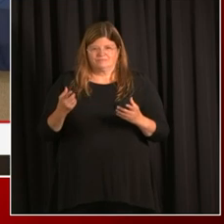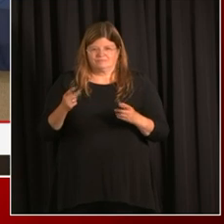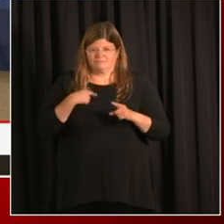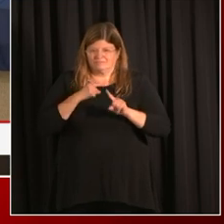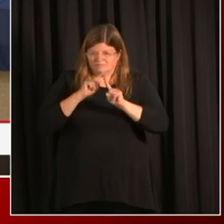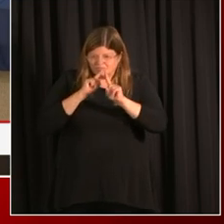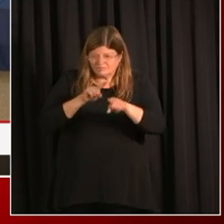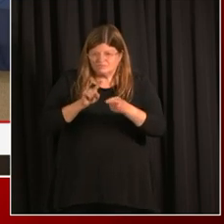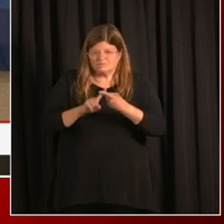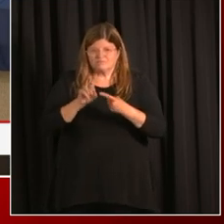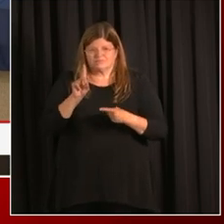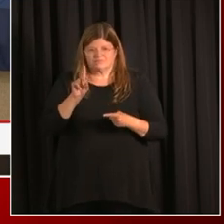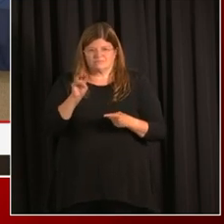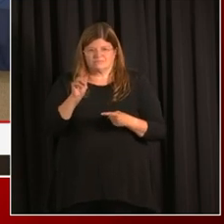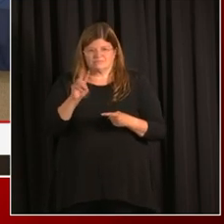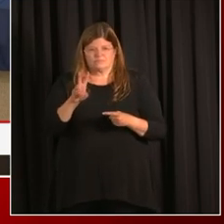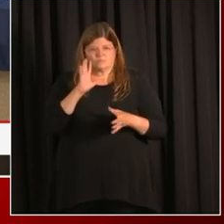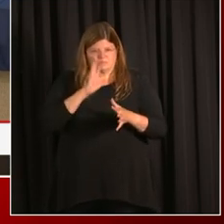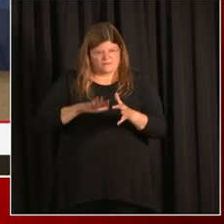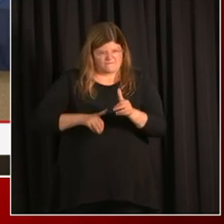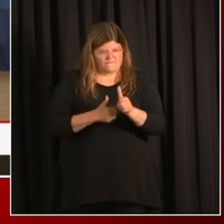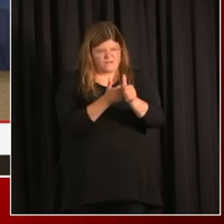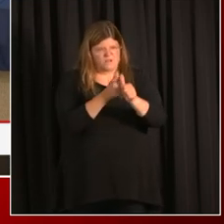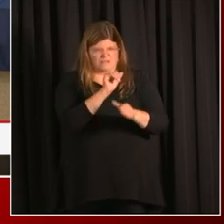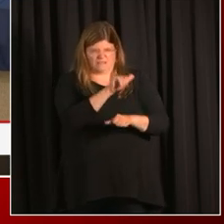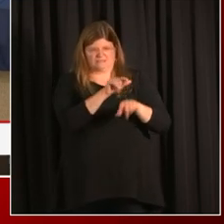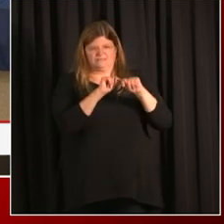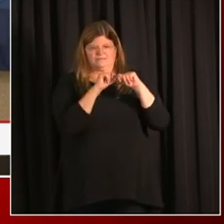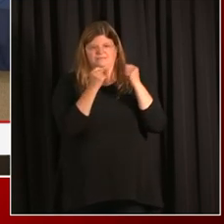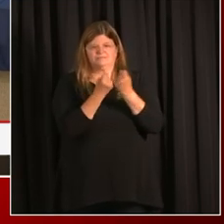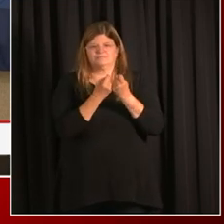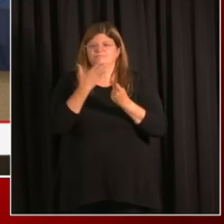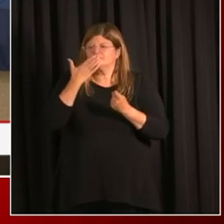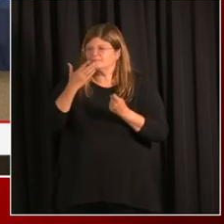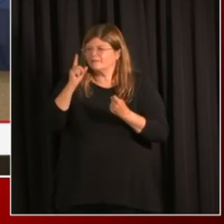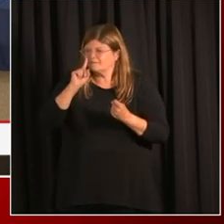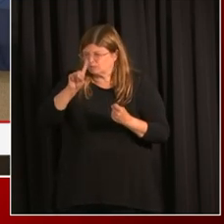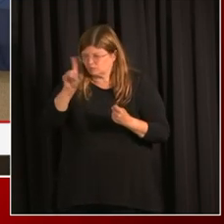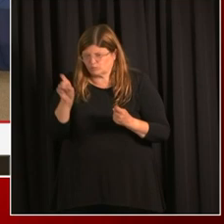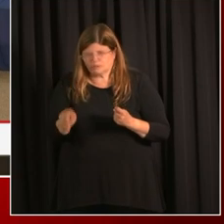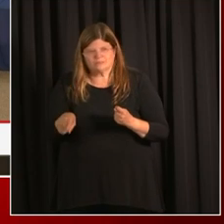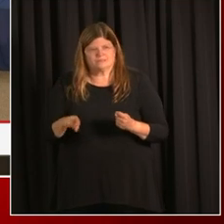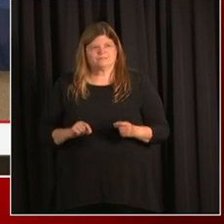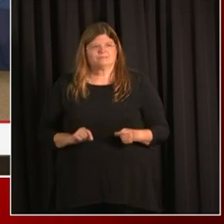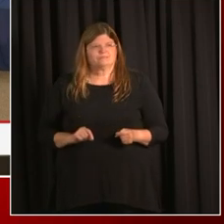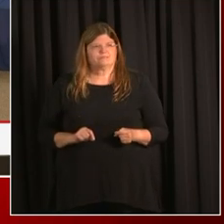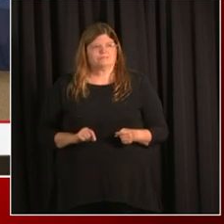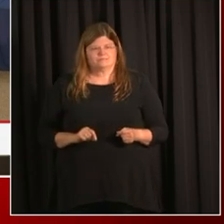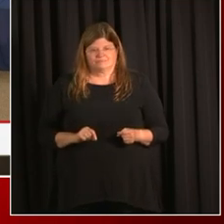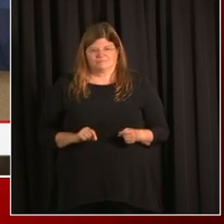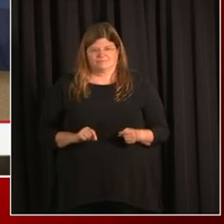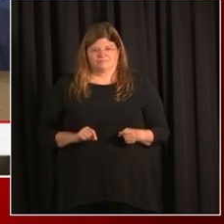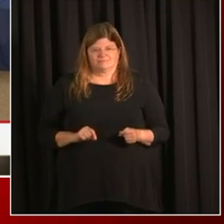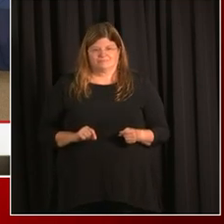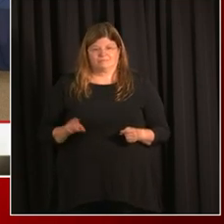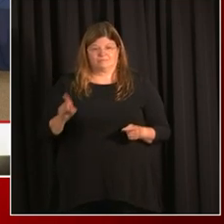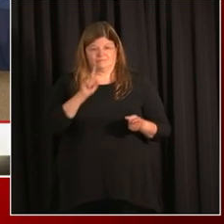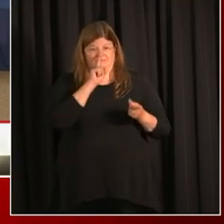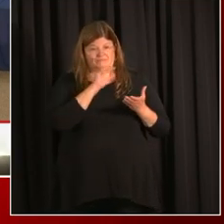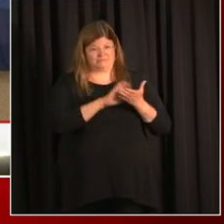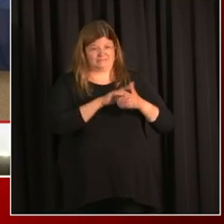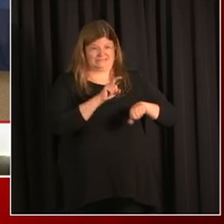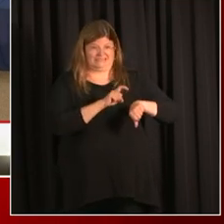we will follow up with the team on that as well. But we thank you for that question. So I believe that's all we have time